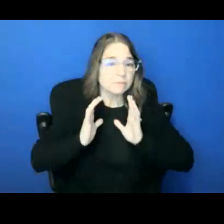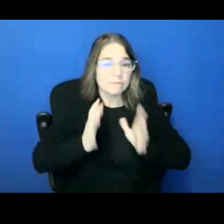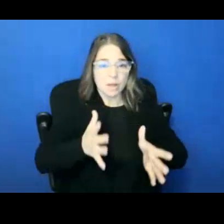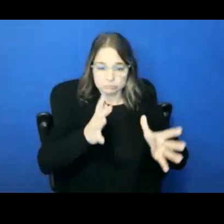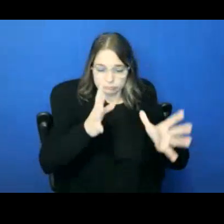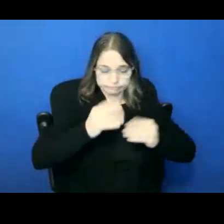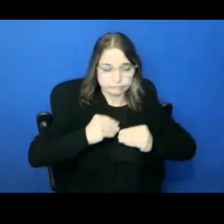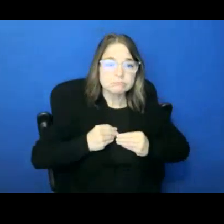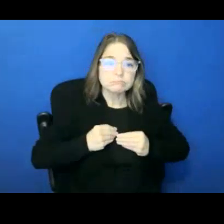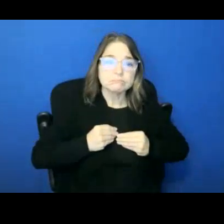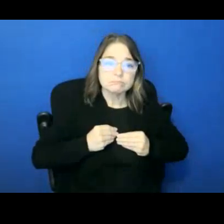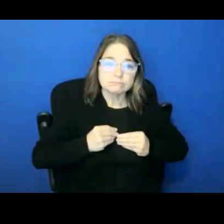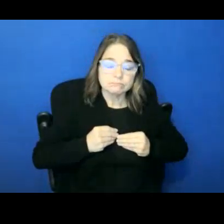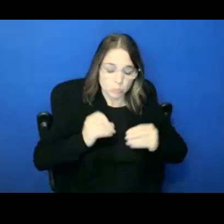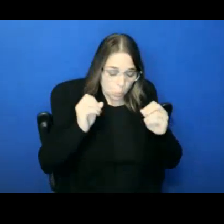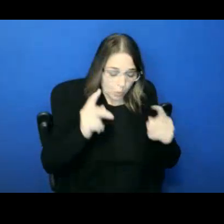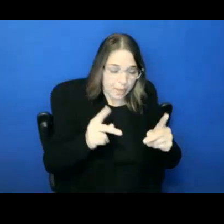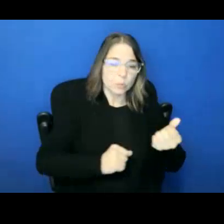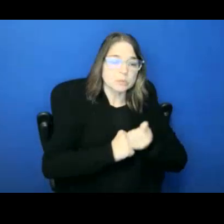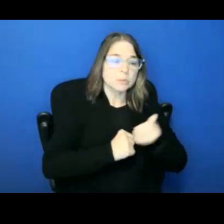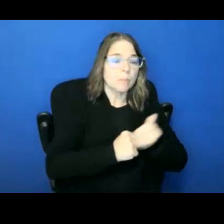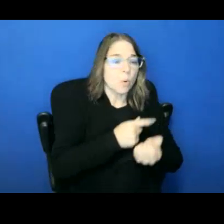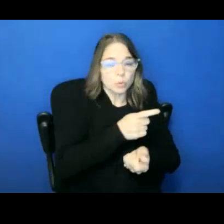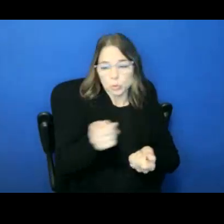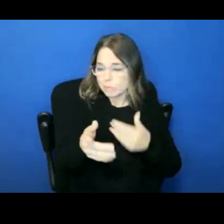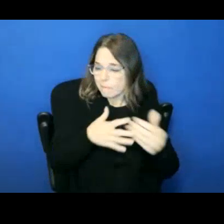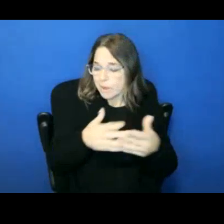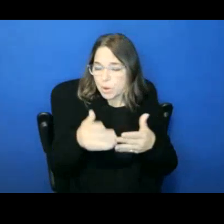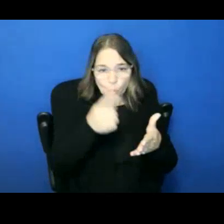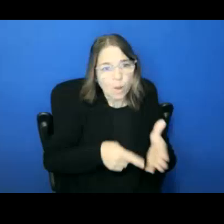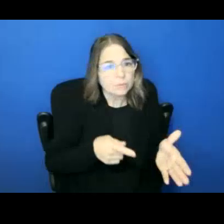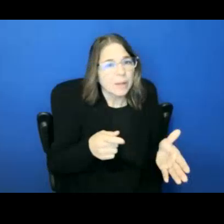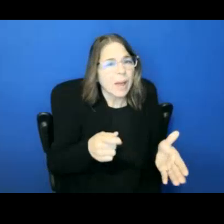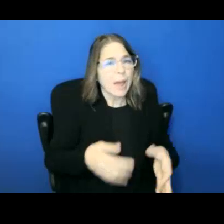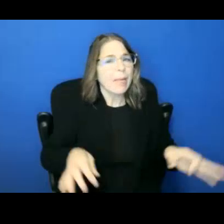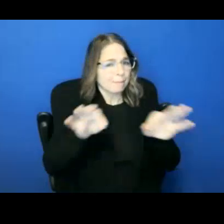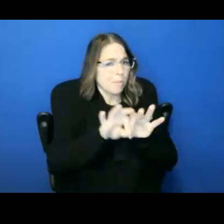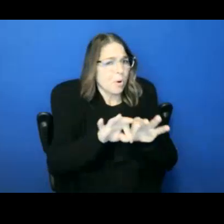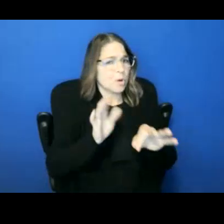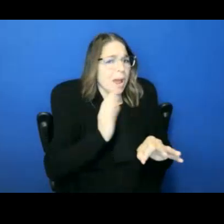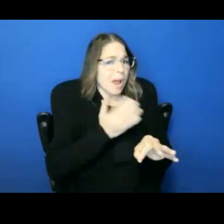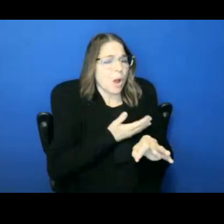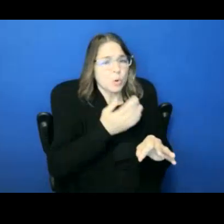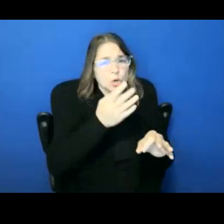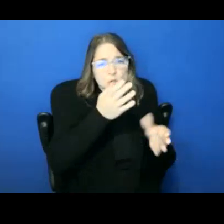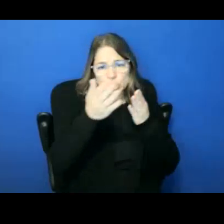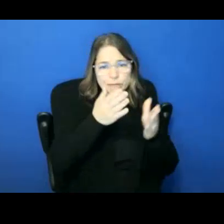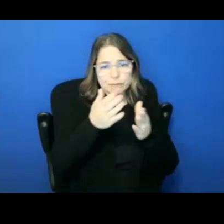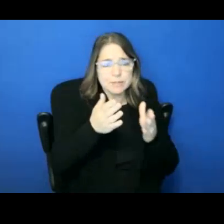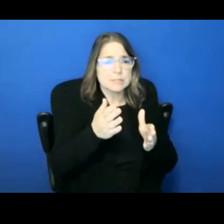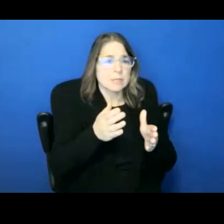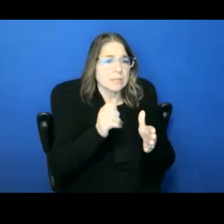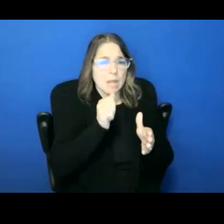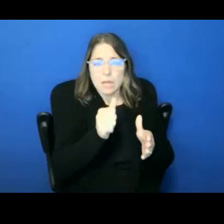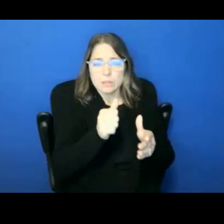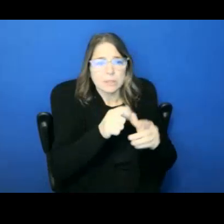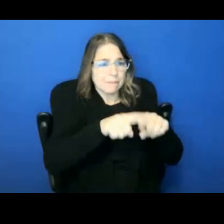it's okay. And we're here for you no matter what. I think it's important that our service and our commitment to helping people isn't contingent on their